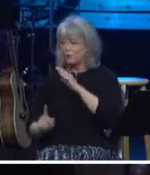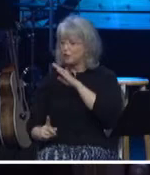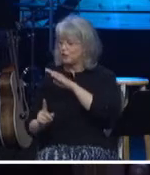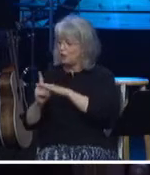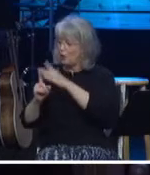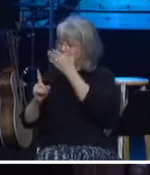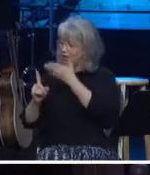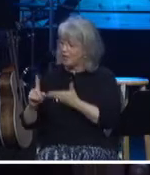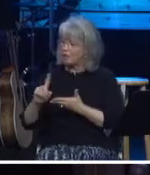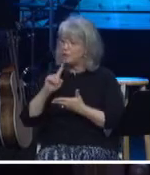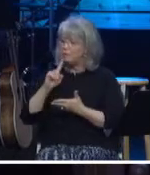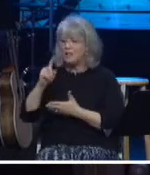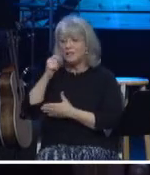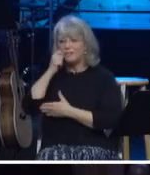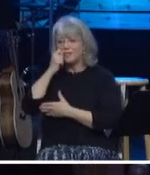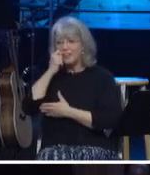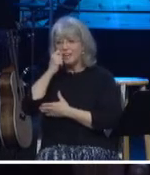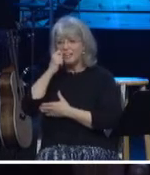am he.